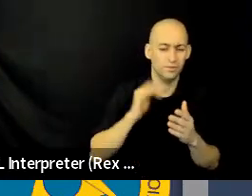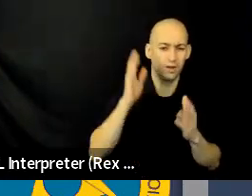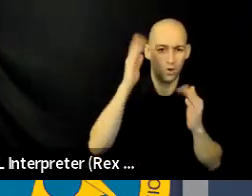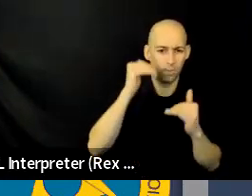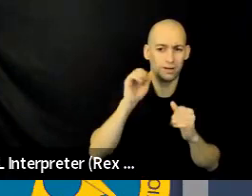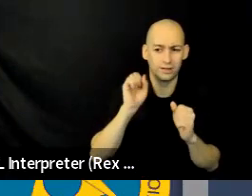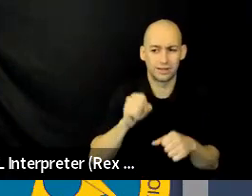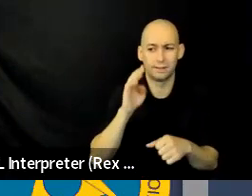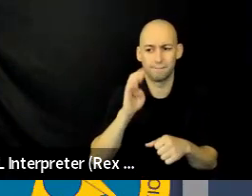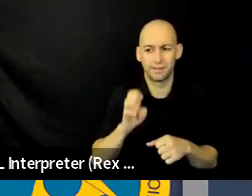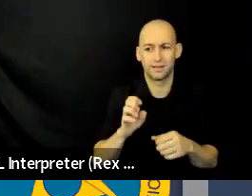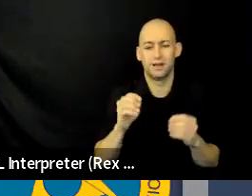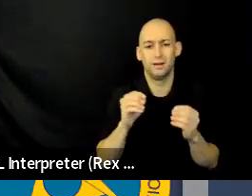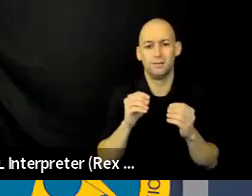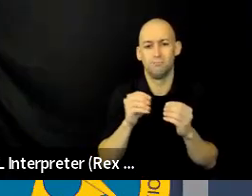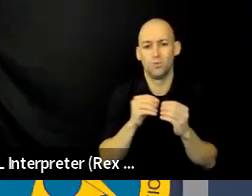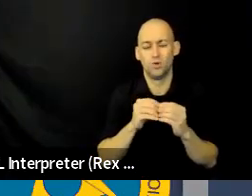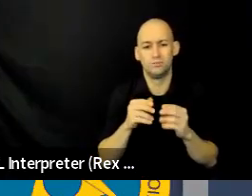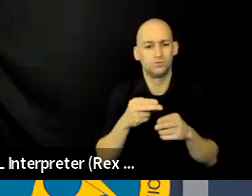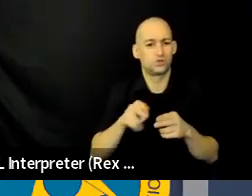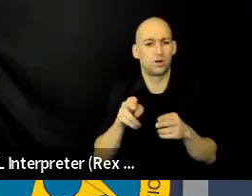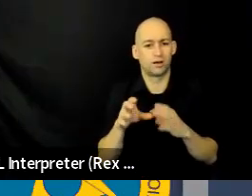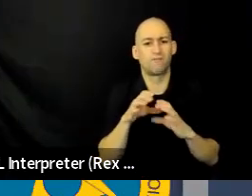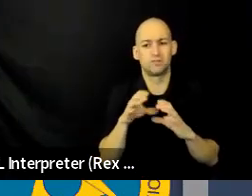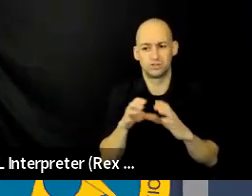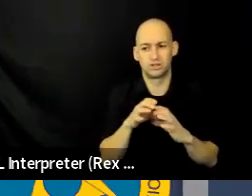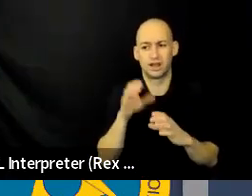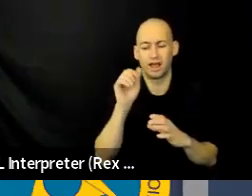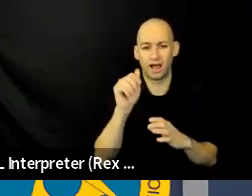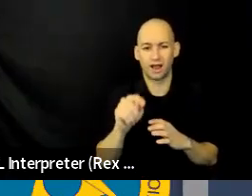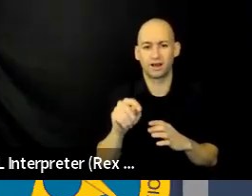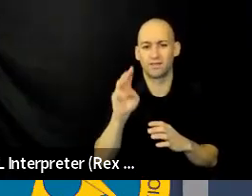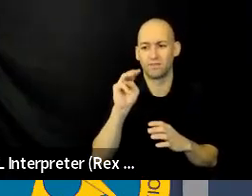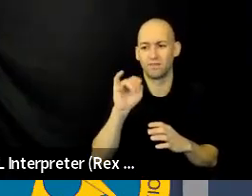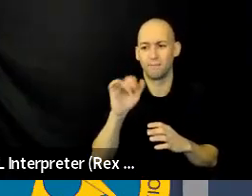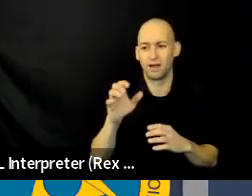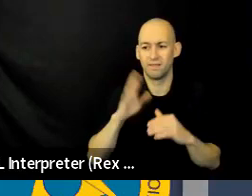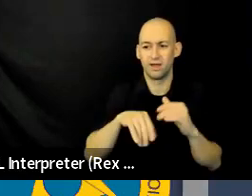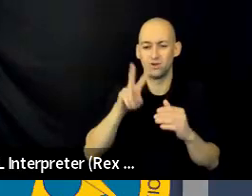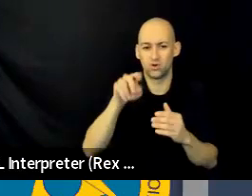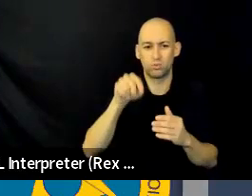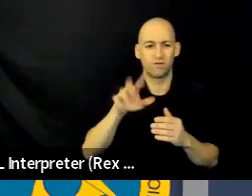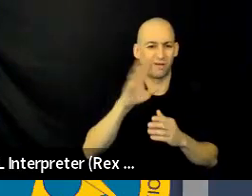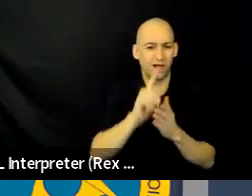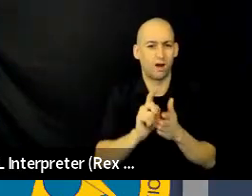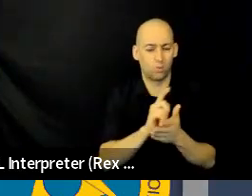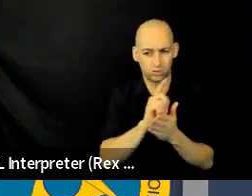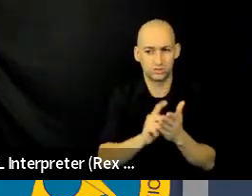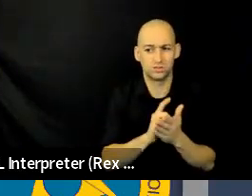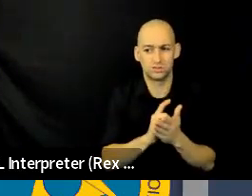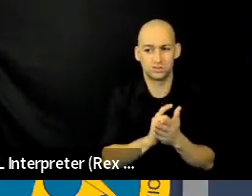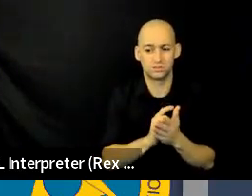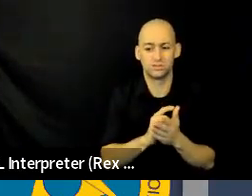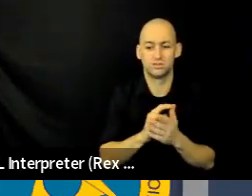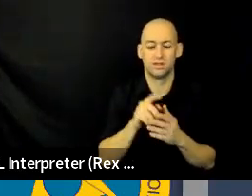a much briefer conversation at the mic than 2.5 hours, and that the parties